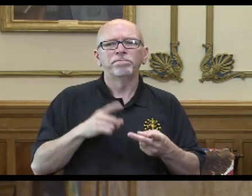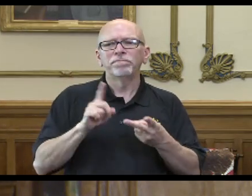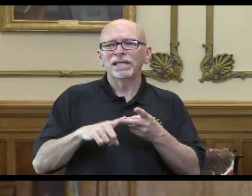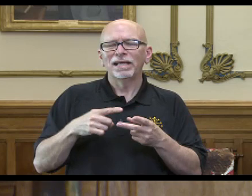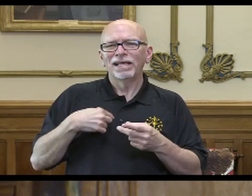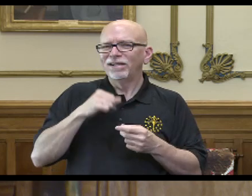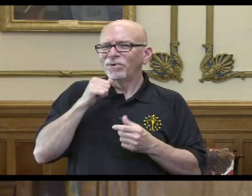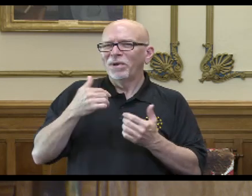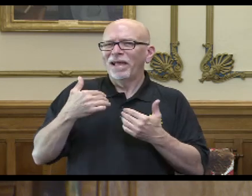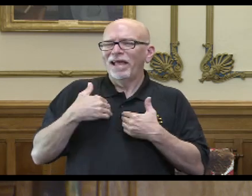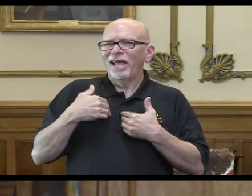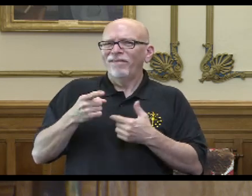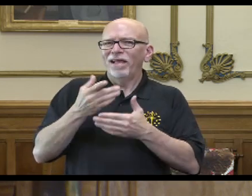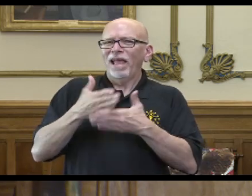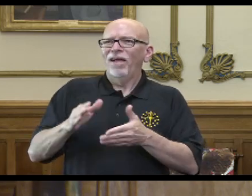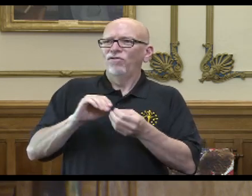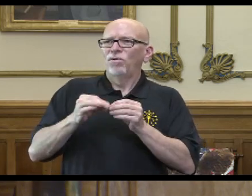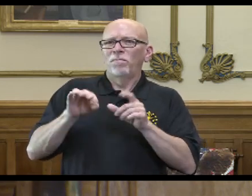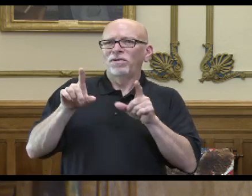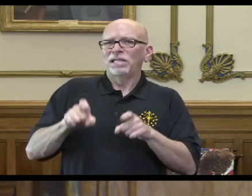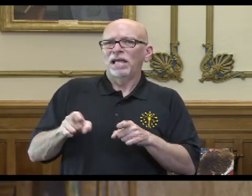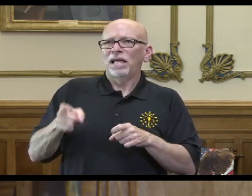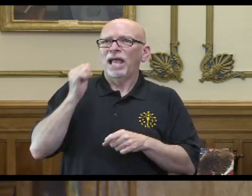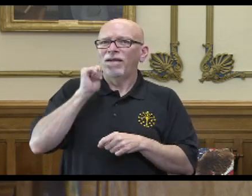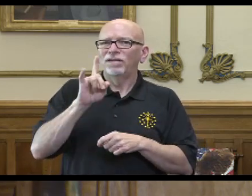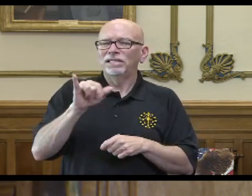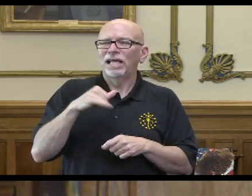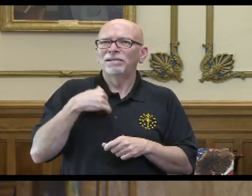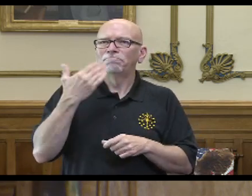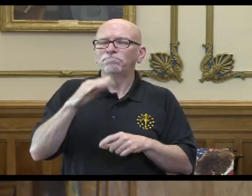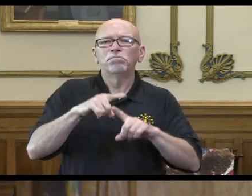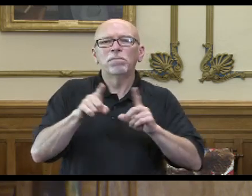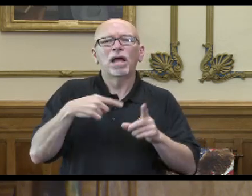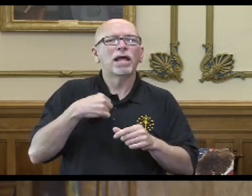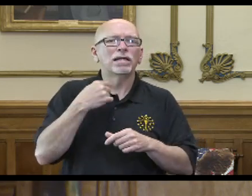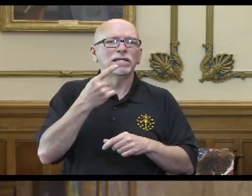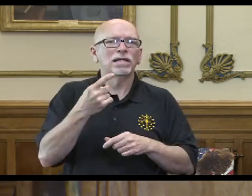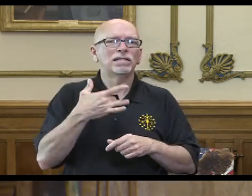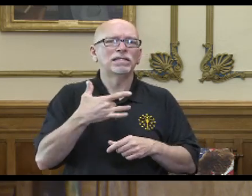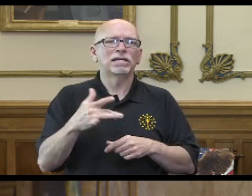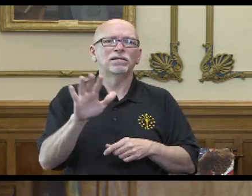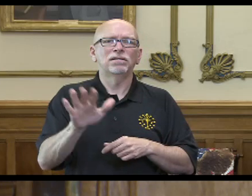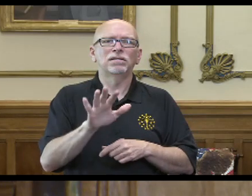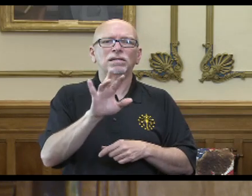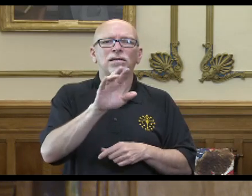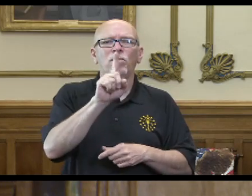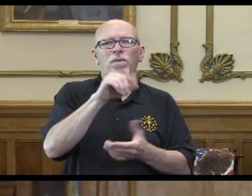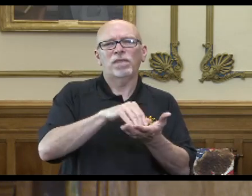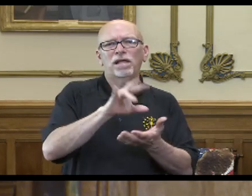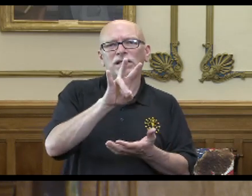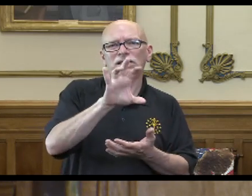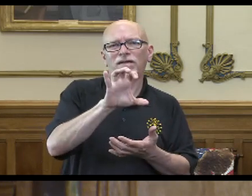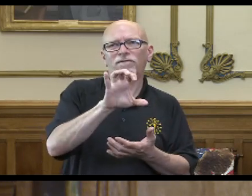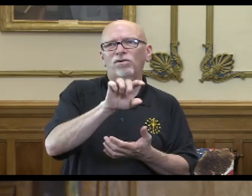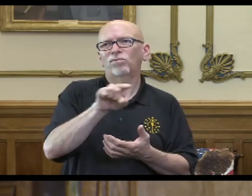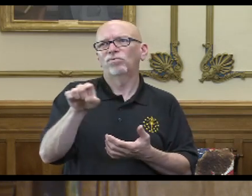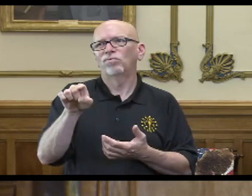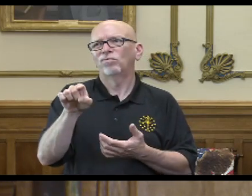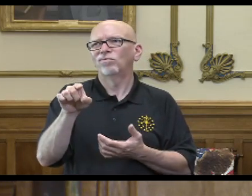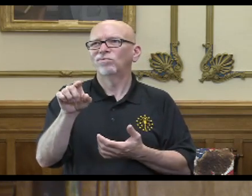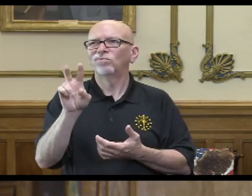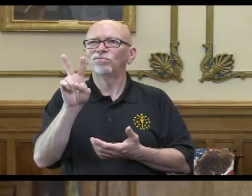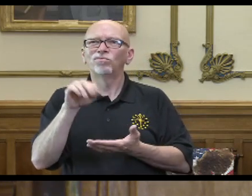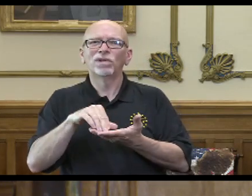I don't have the average number of tests that they do, but I can tell you that it's usually somewhere between 1,700 to maximum